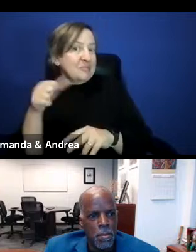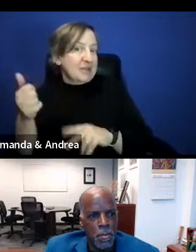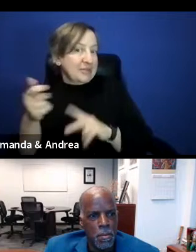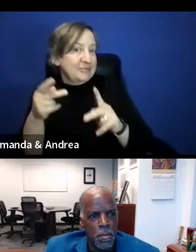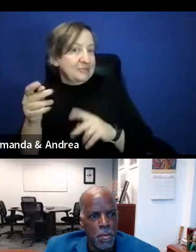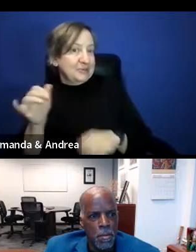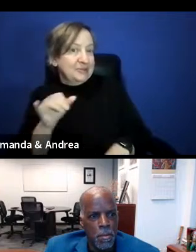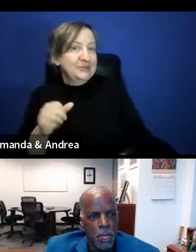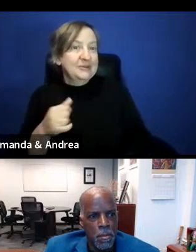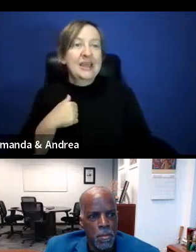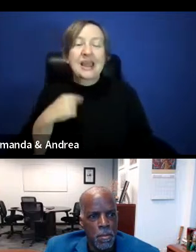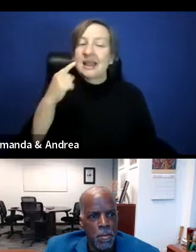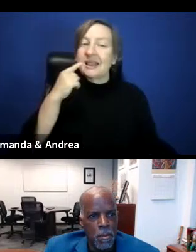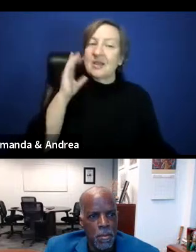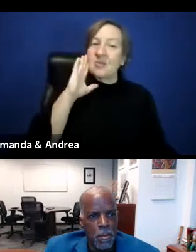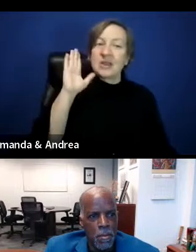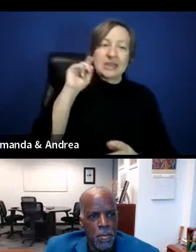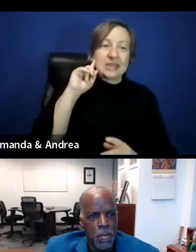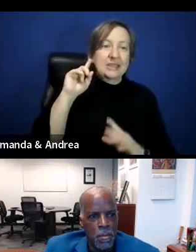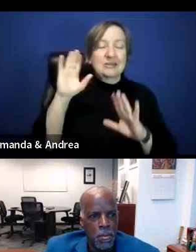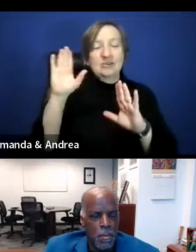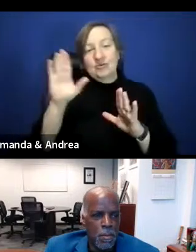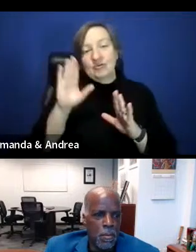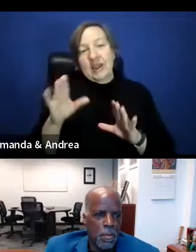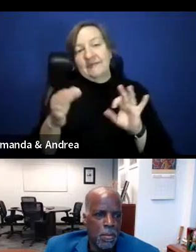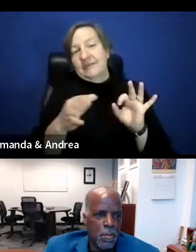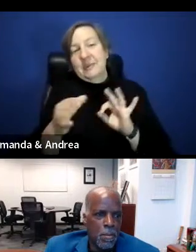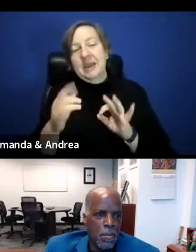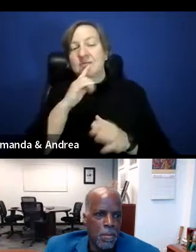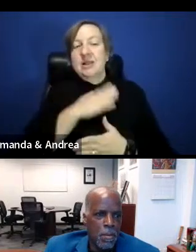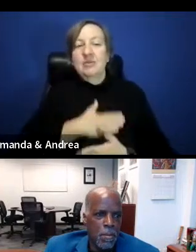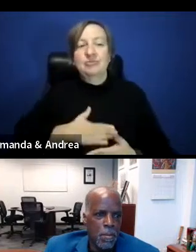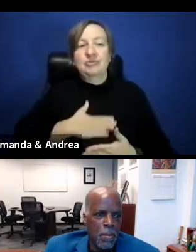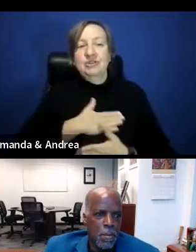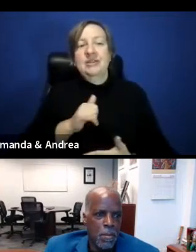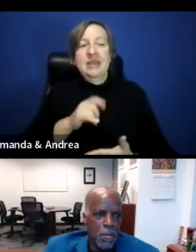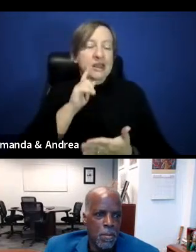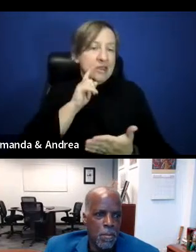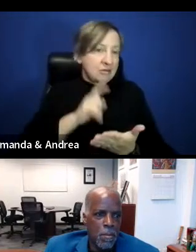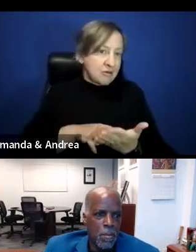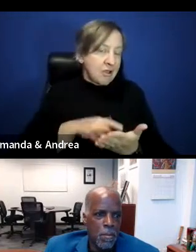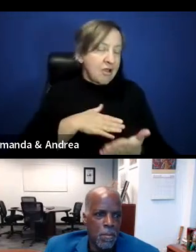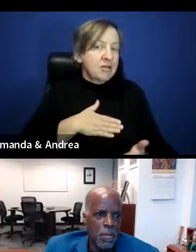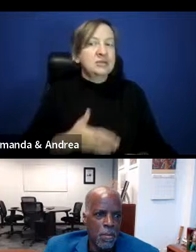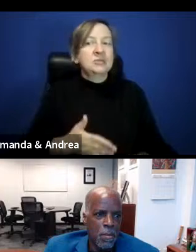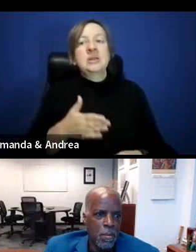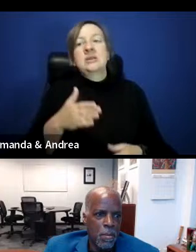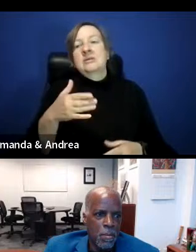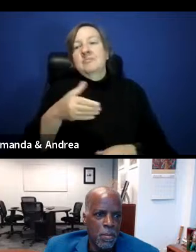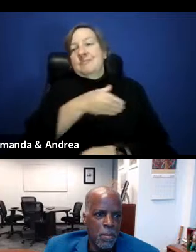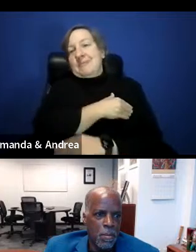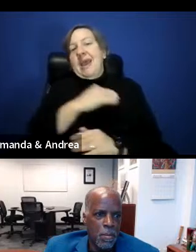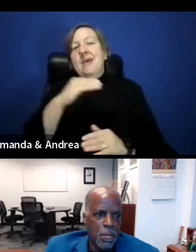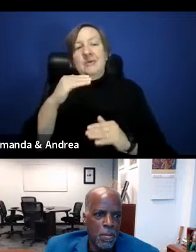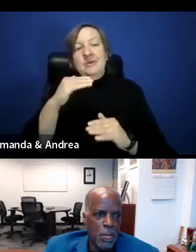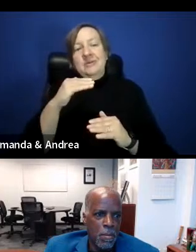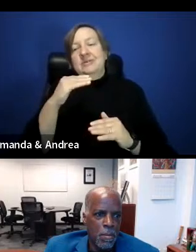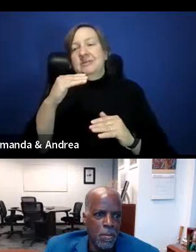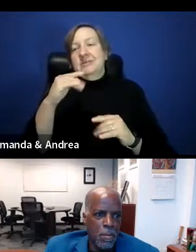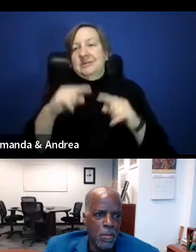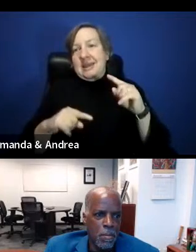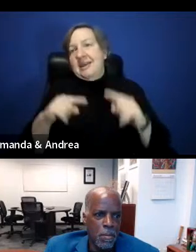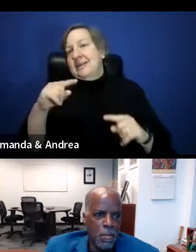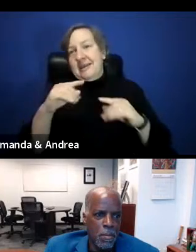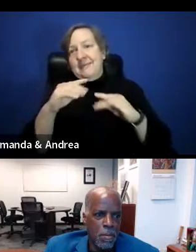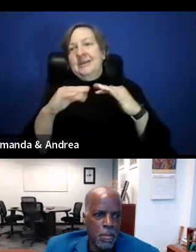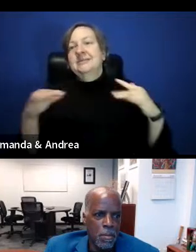I think we're going to hear some great insight. I will say I really appreciate that acknowledgement of power dynamics as its own element